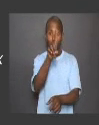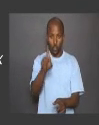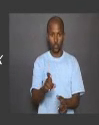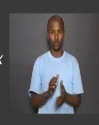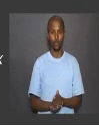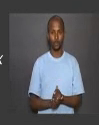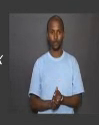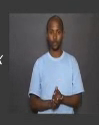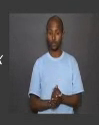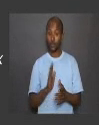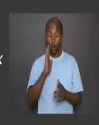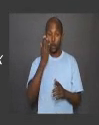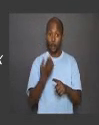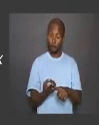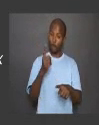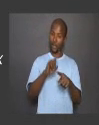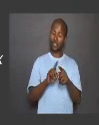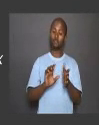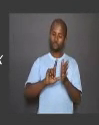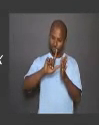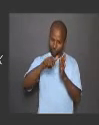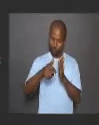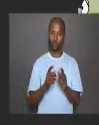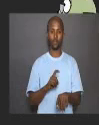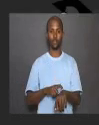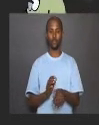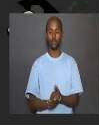questions. I will be back in a few minutes.